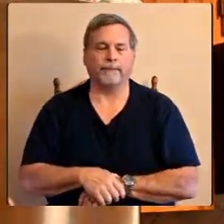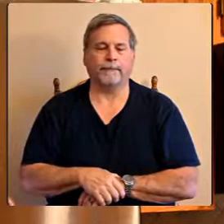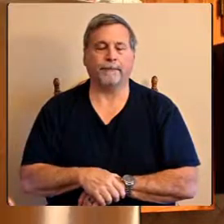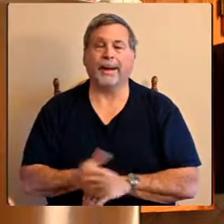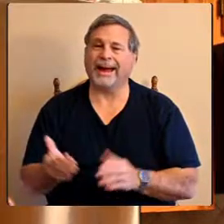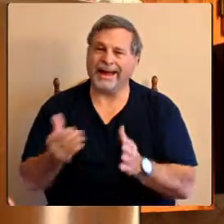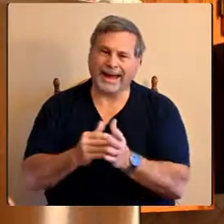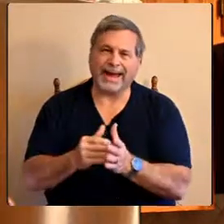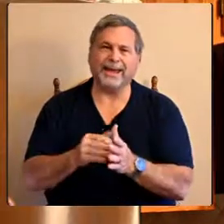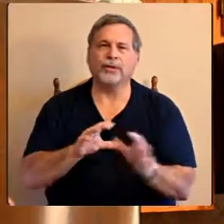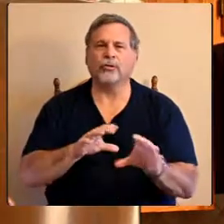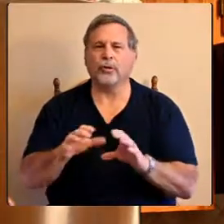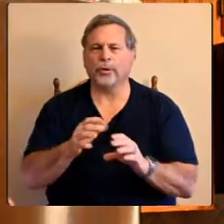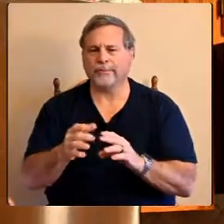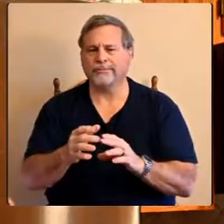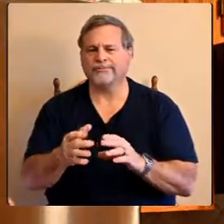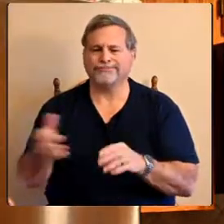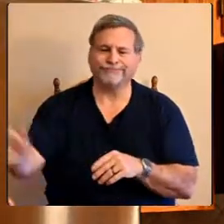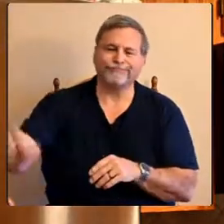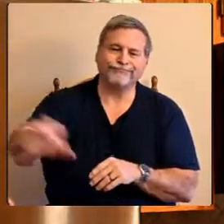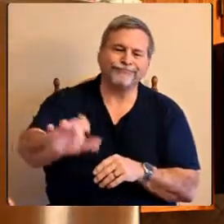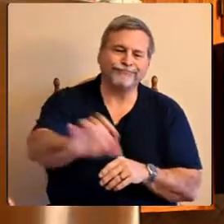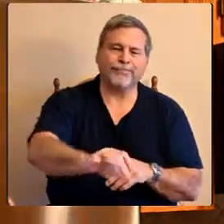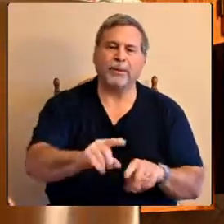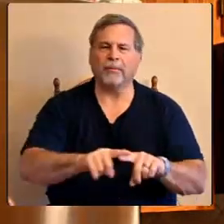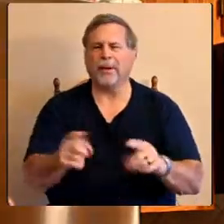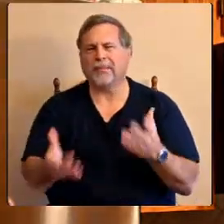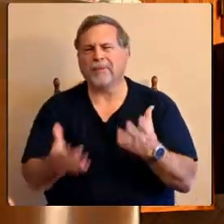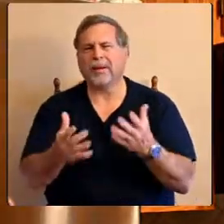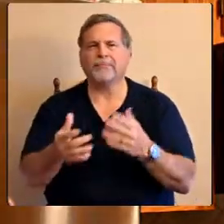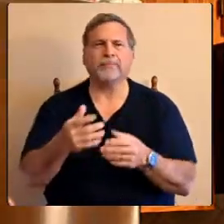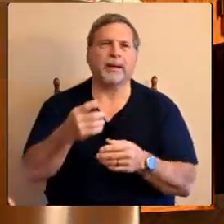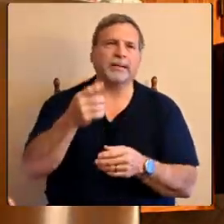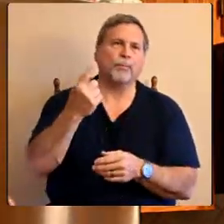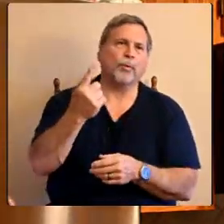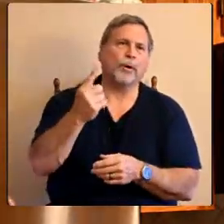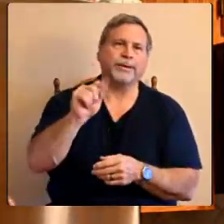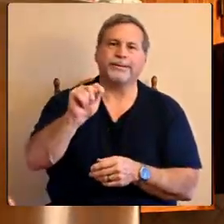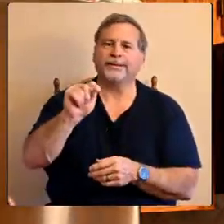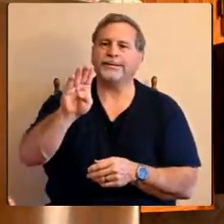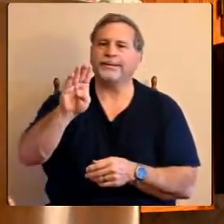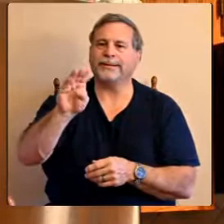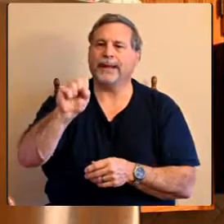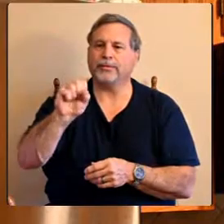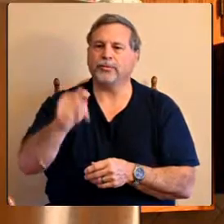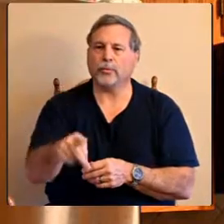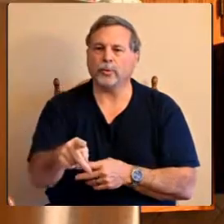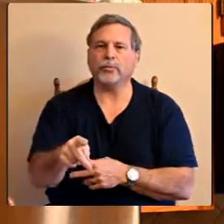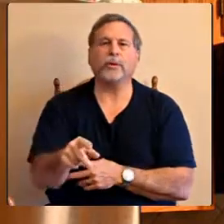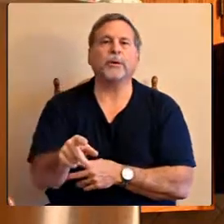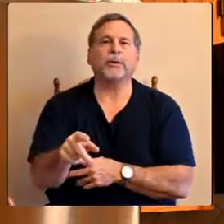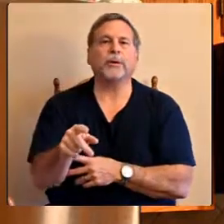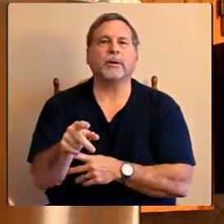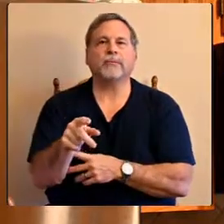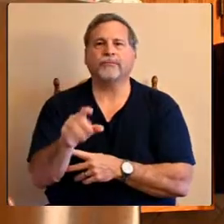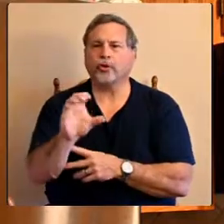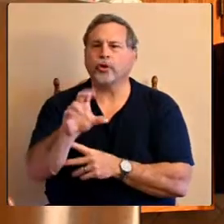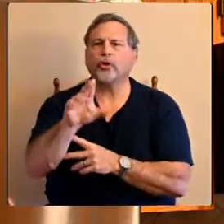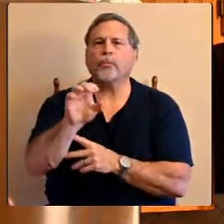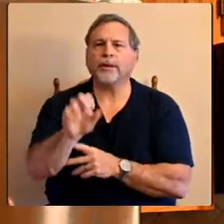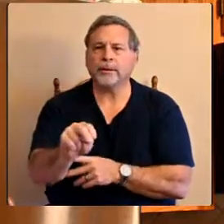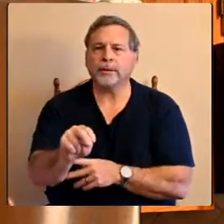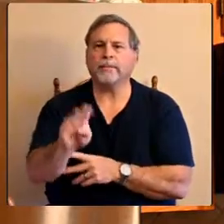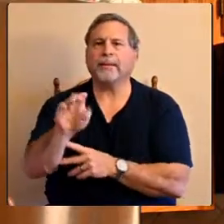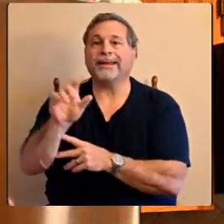And again, I'm doing it to touch, but we're probably putting about a tablespoon of the major ones, so